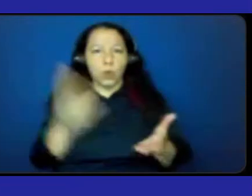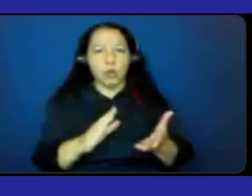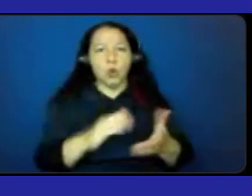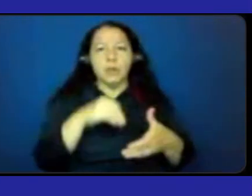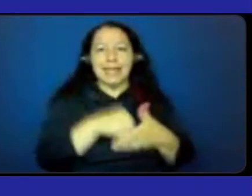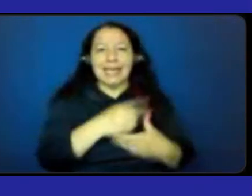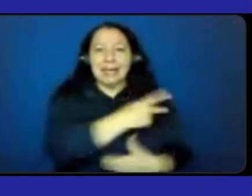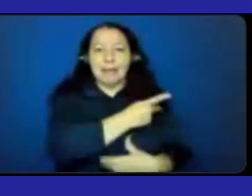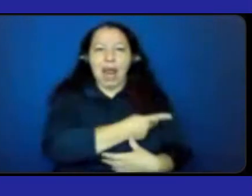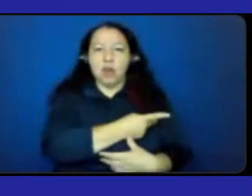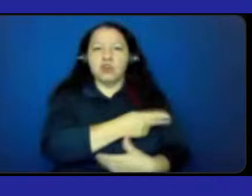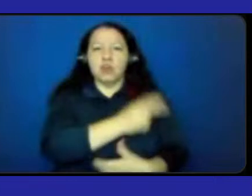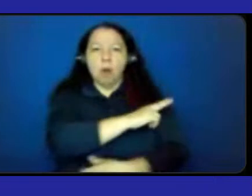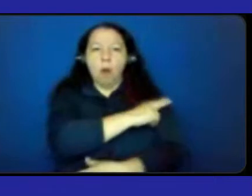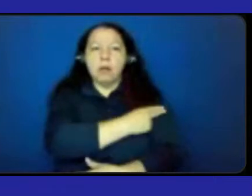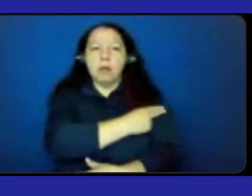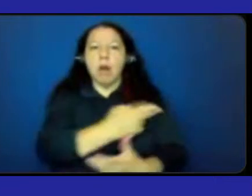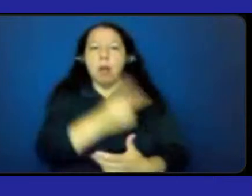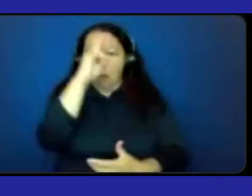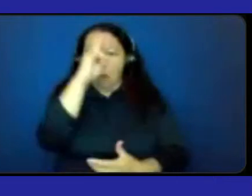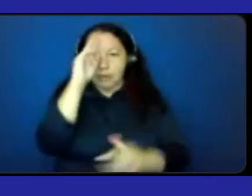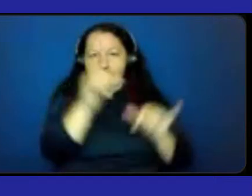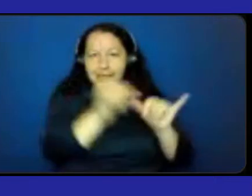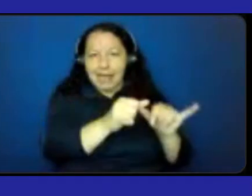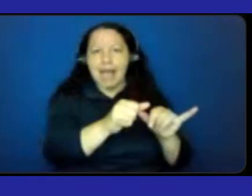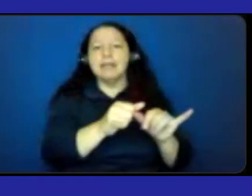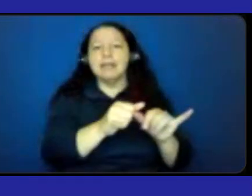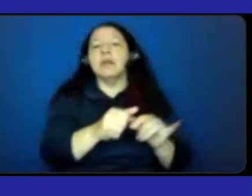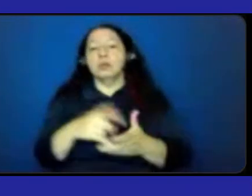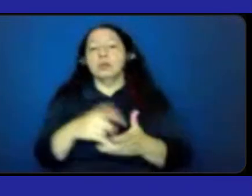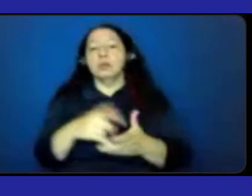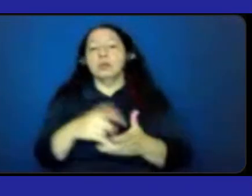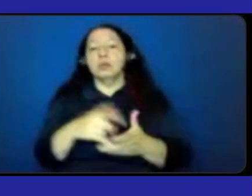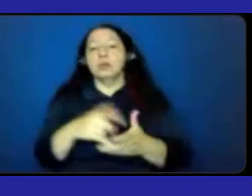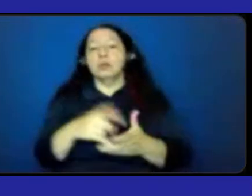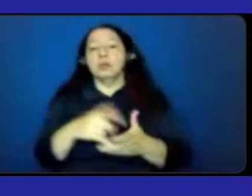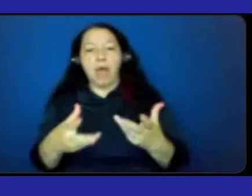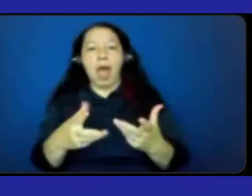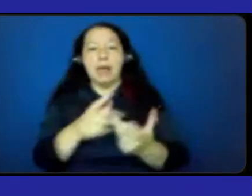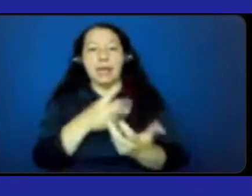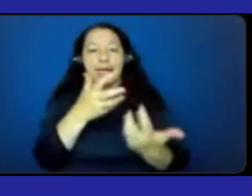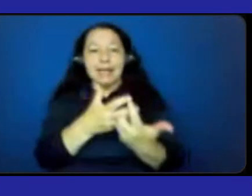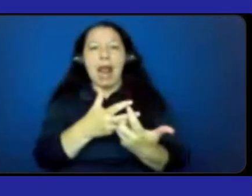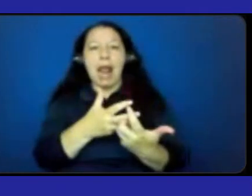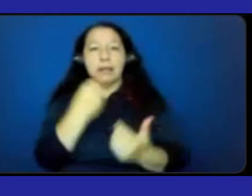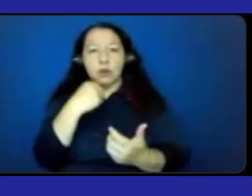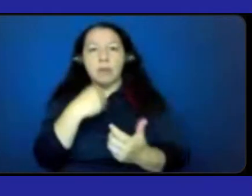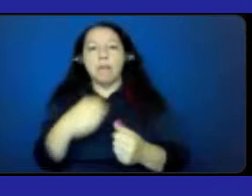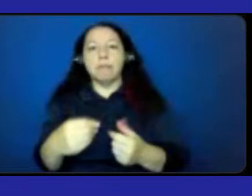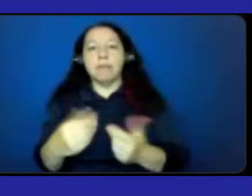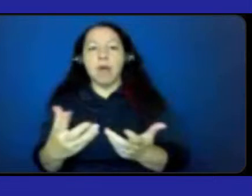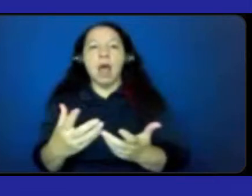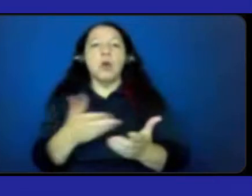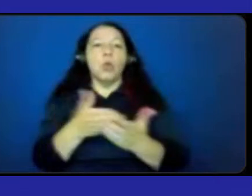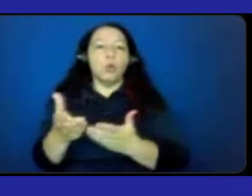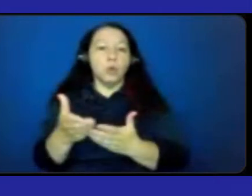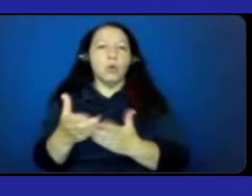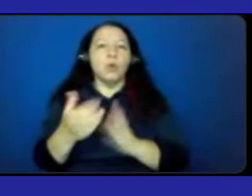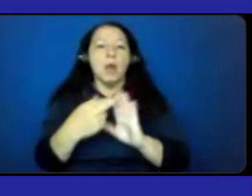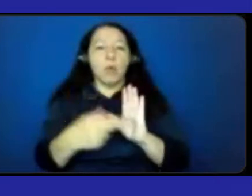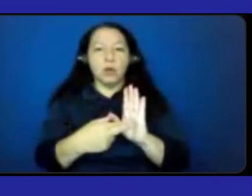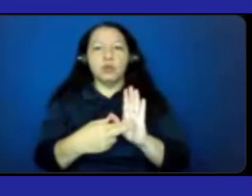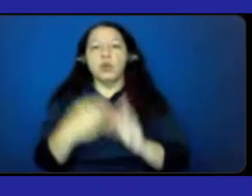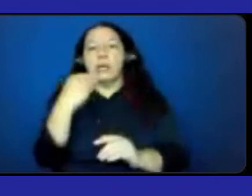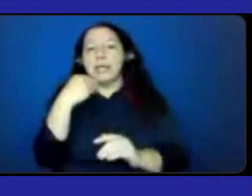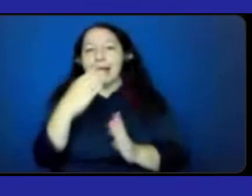of providing a tailored meal that's actually tailored by a registered dietitian through God's love we deliver. So not